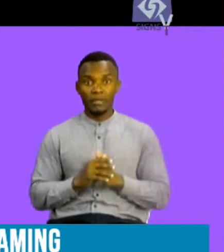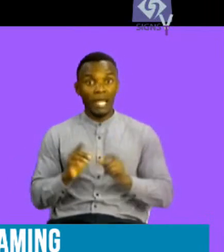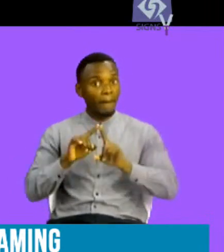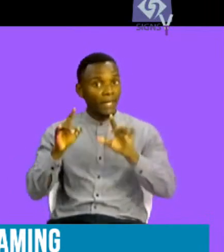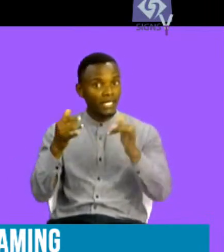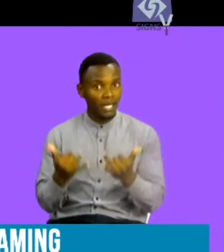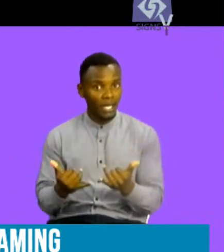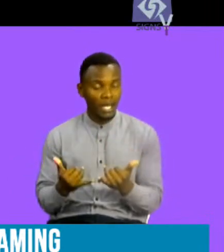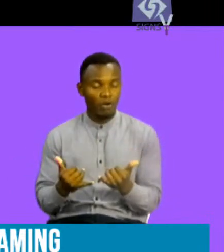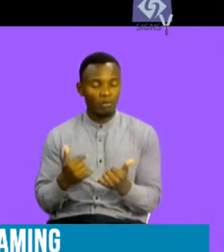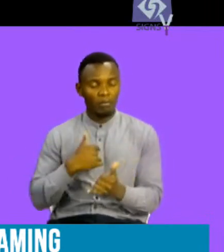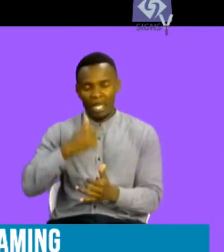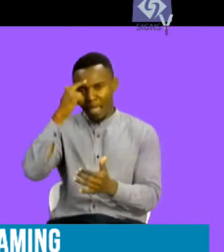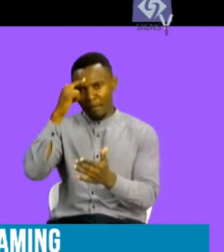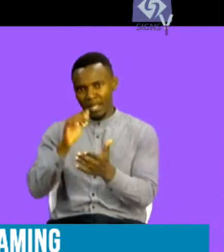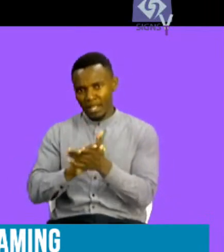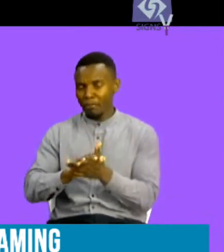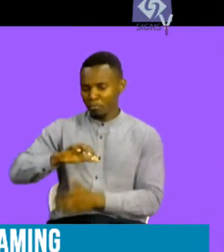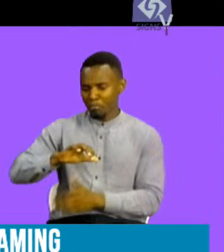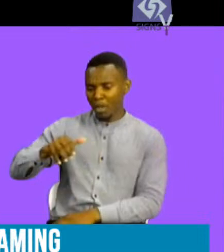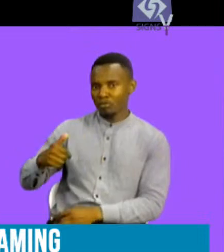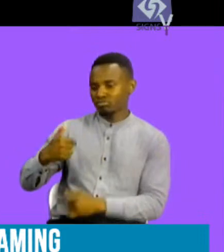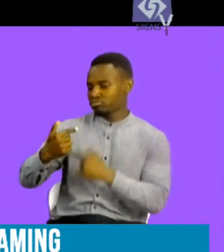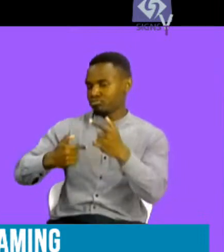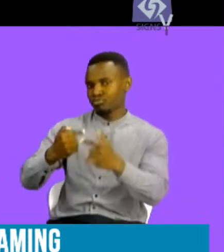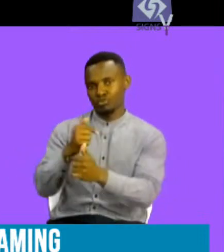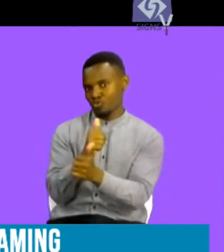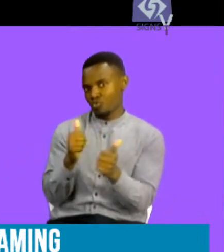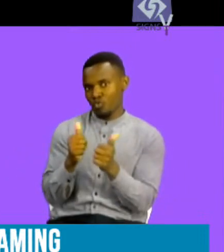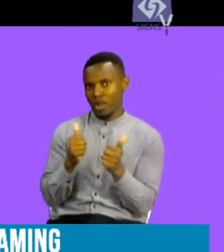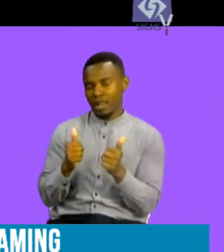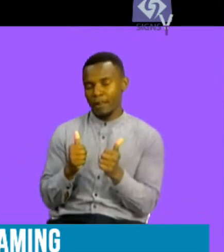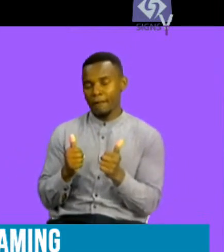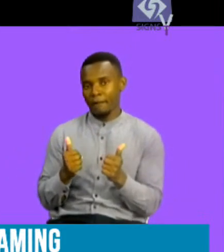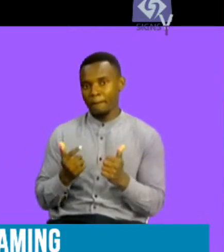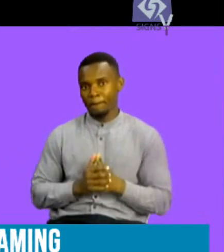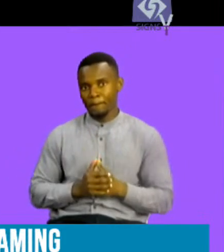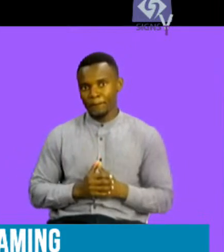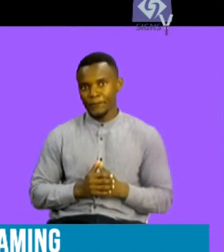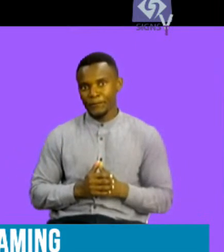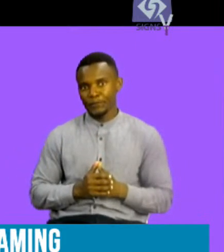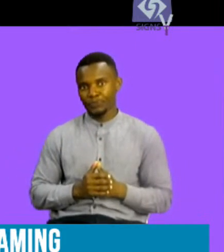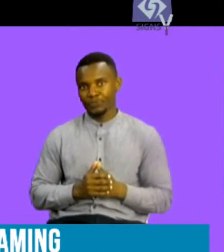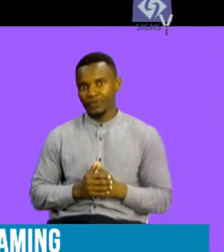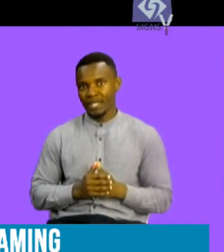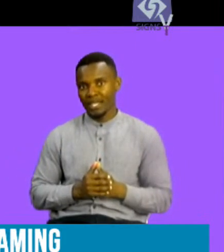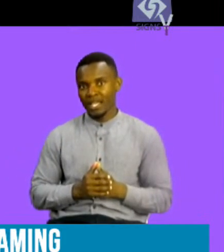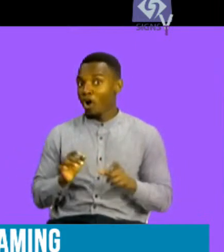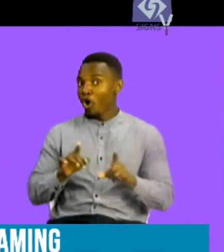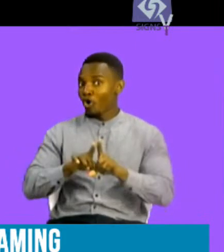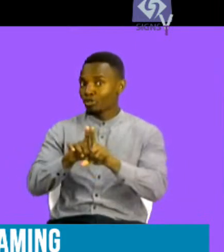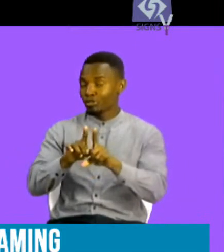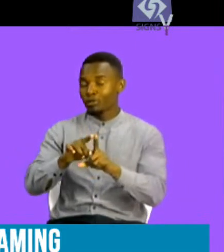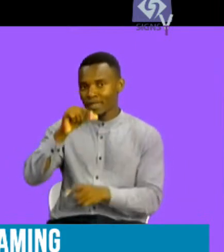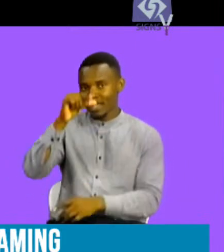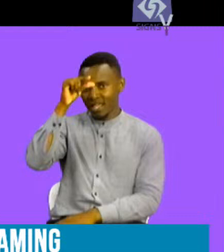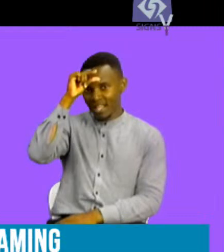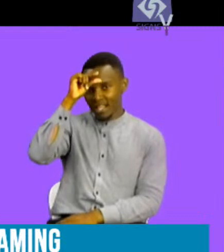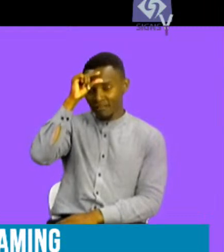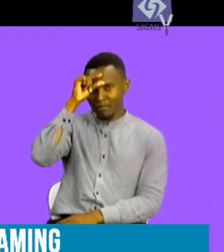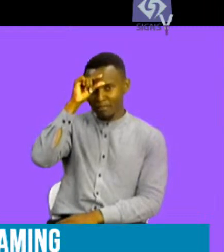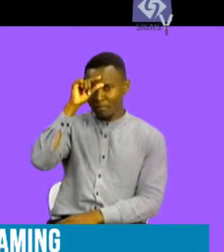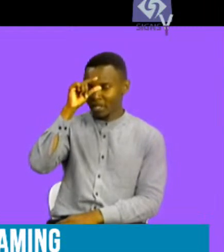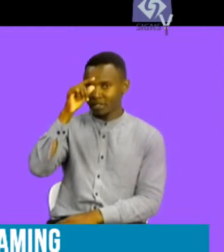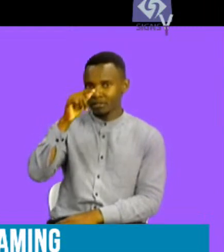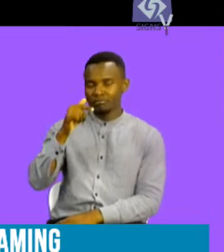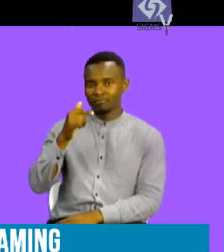now, I think the county is doing good. And also, the government as a whole,